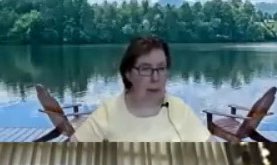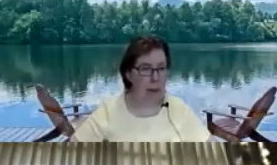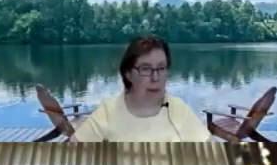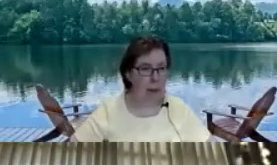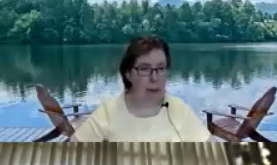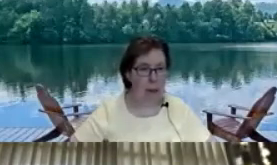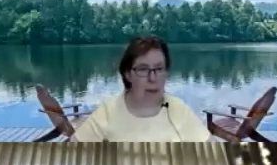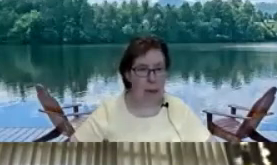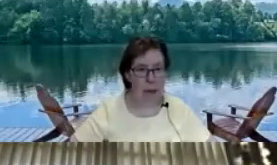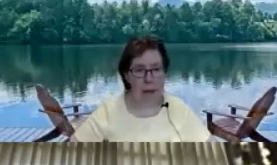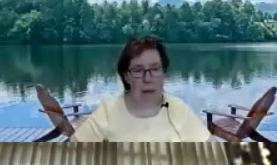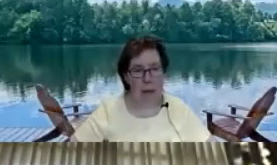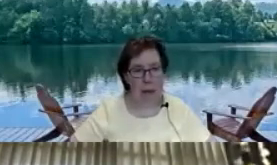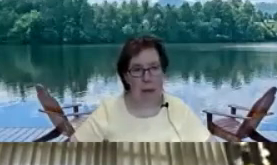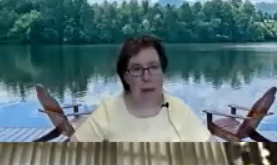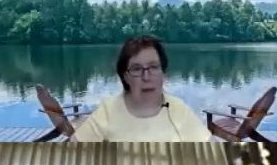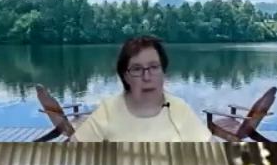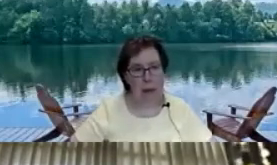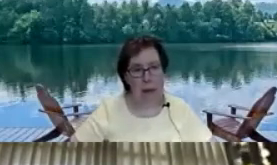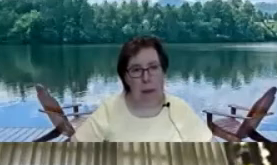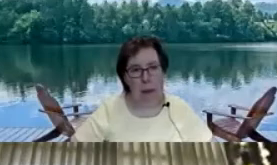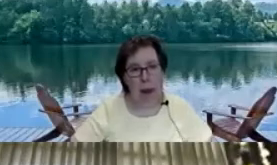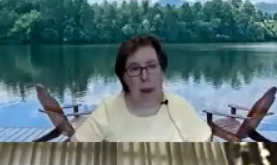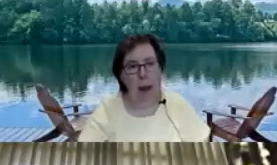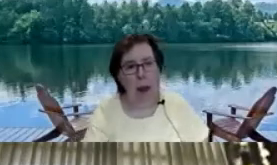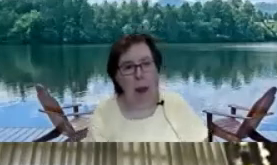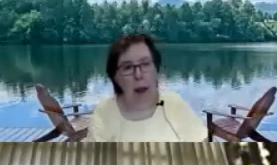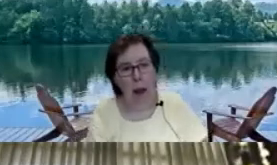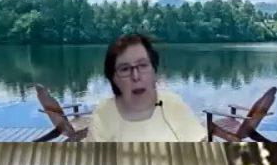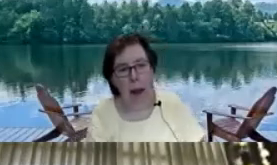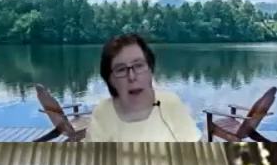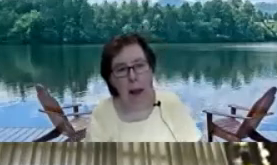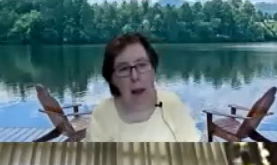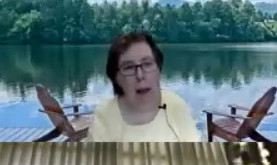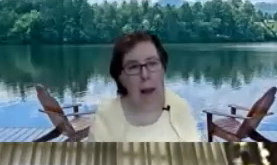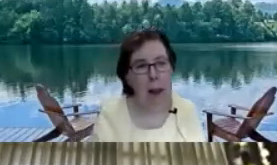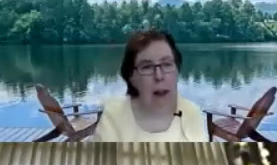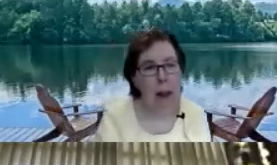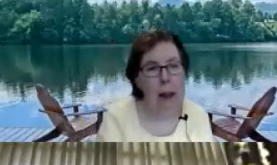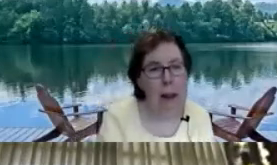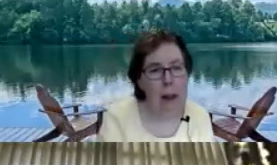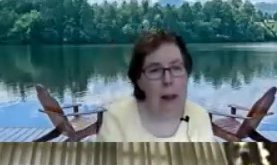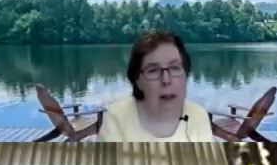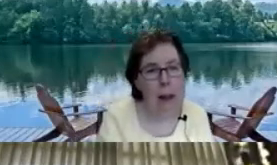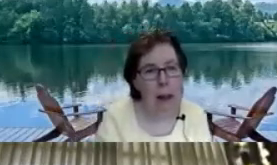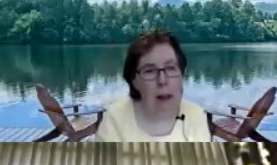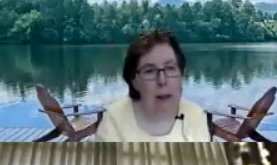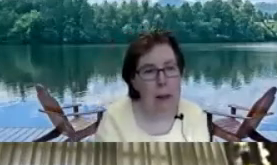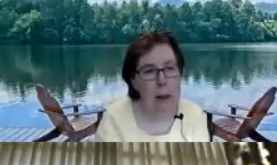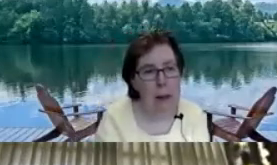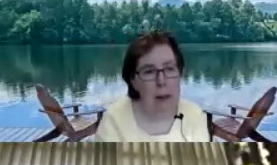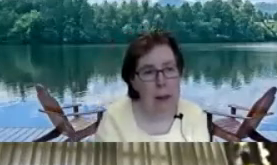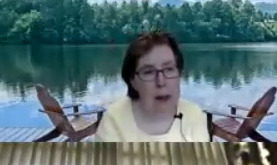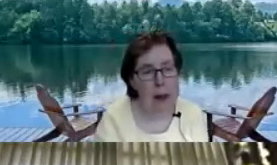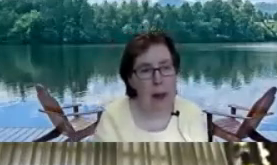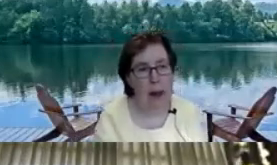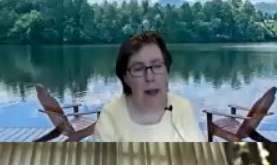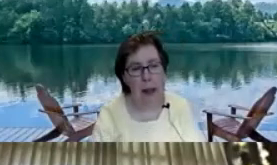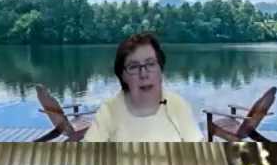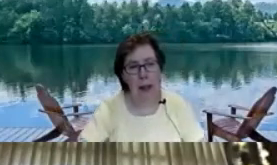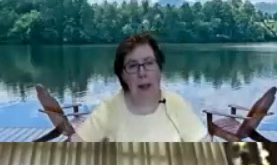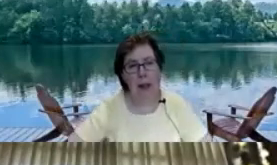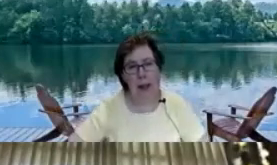obvious movement. It's very alive, but the colors are bright. So all good observations. Anything else we can see?